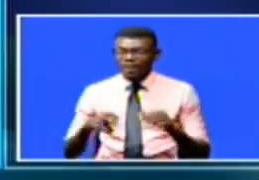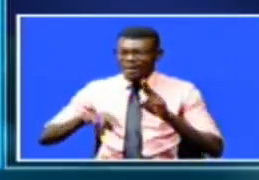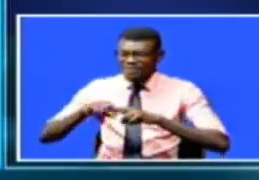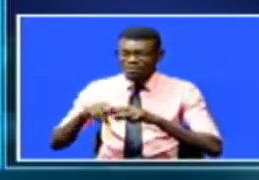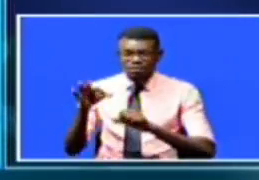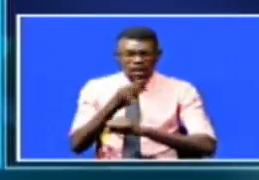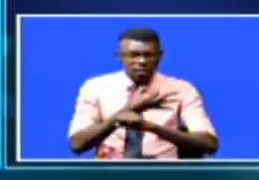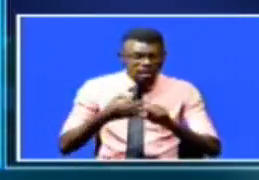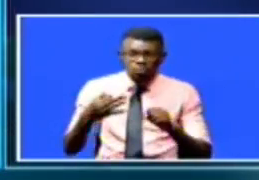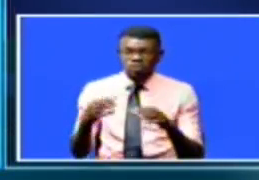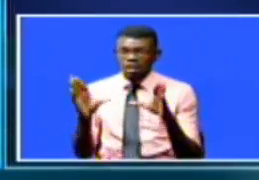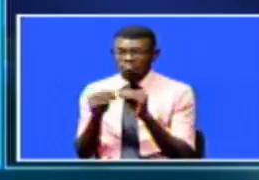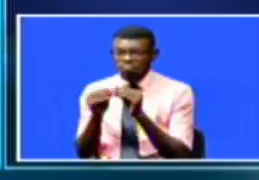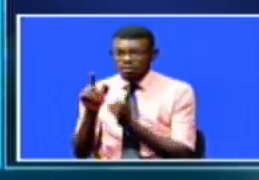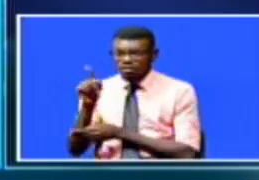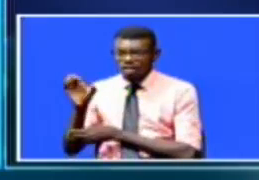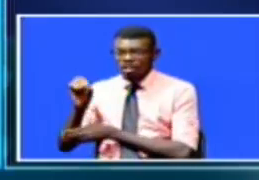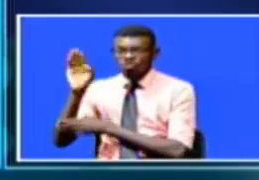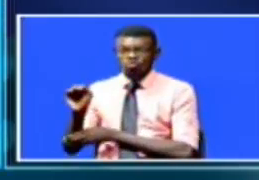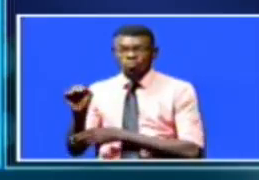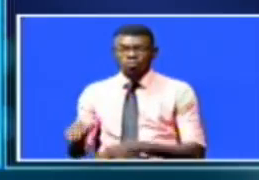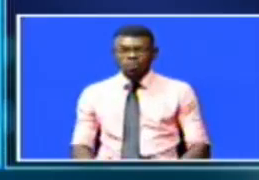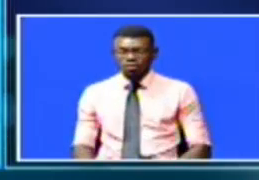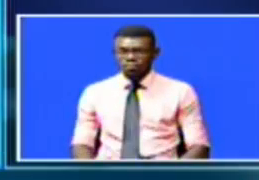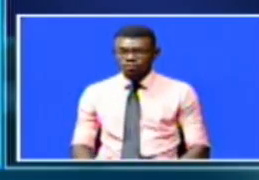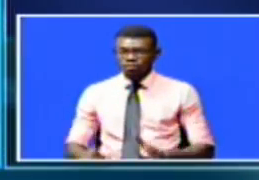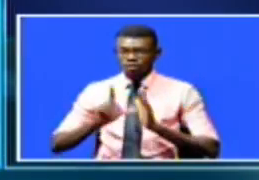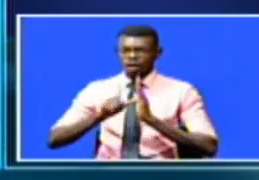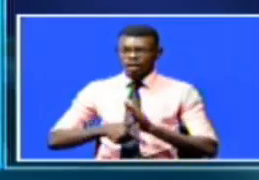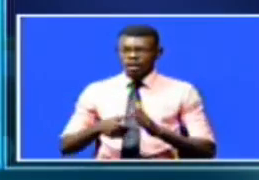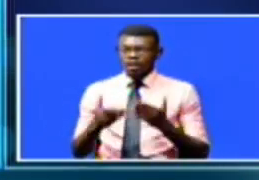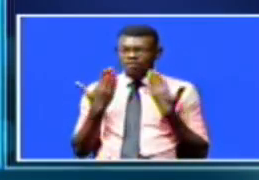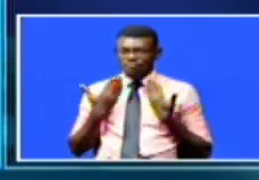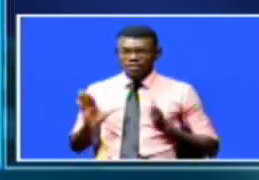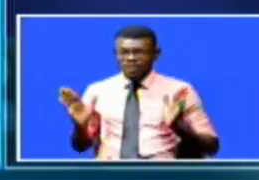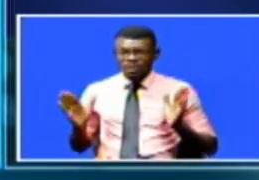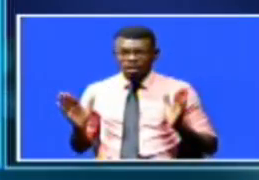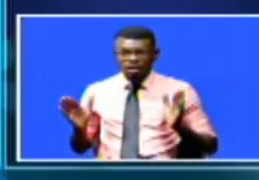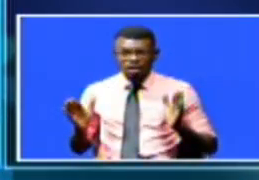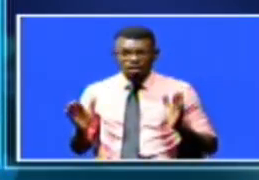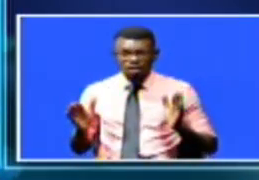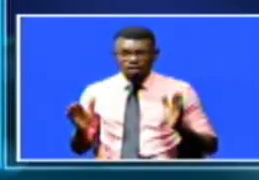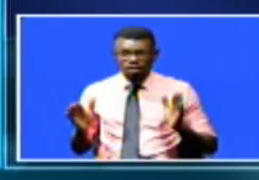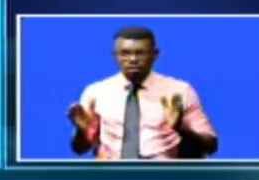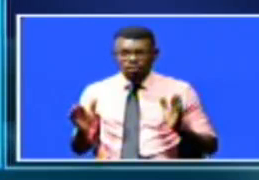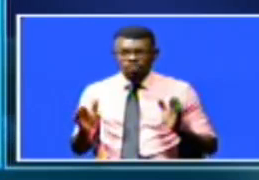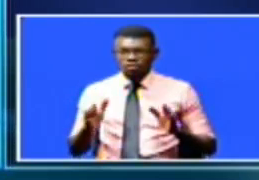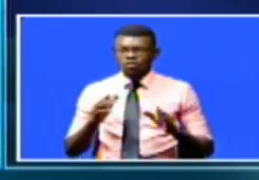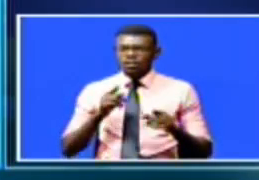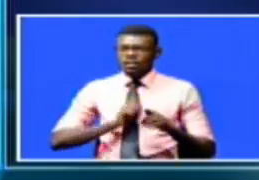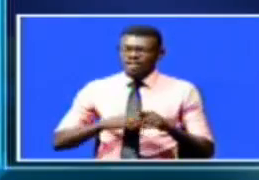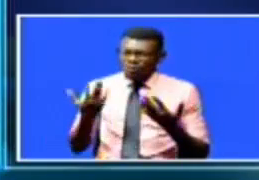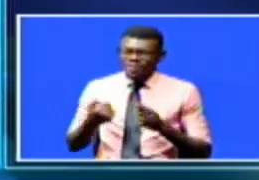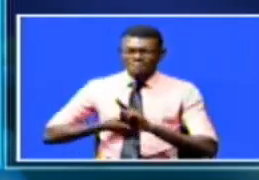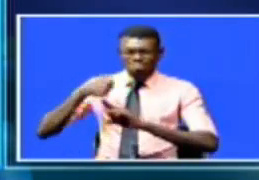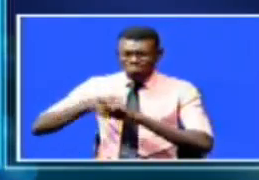3 hours on Zoom, which is all recorded, and then after the event, when you actually fight so hard